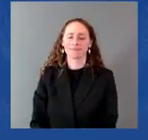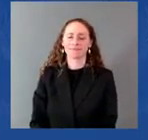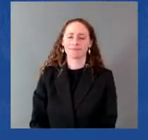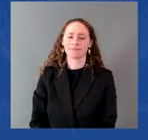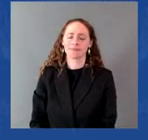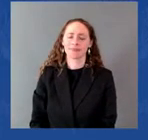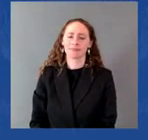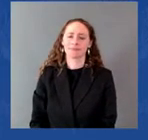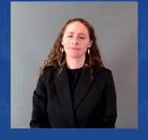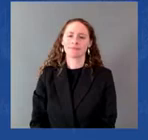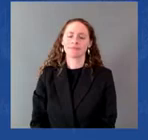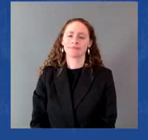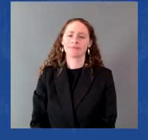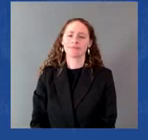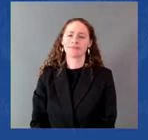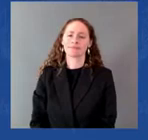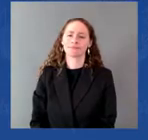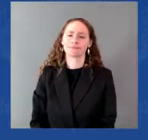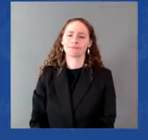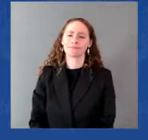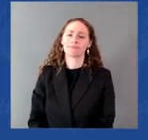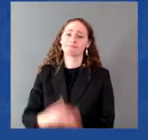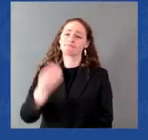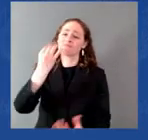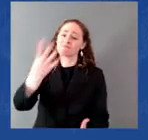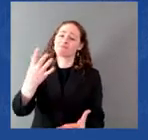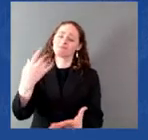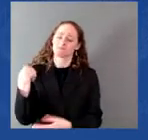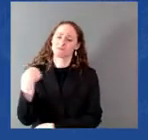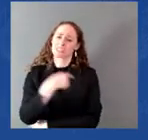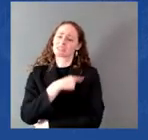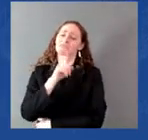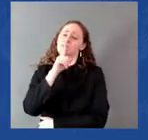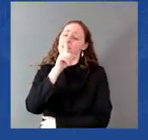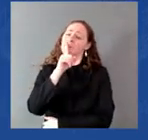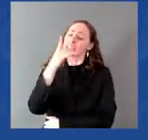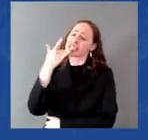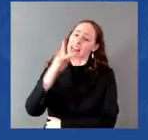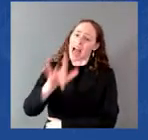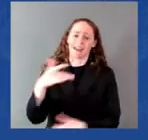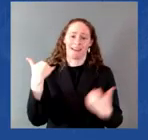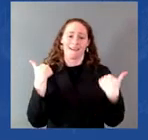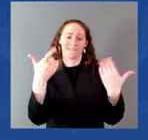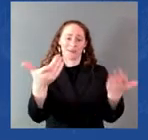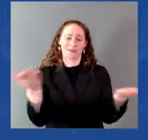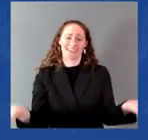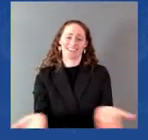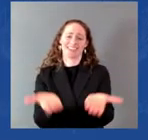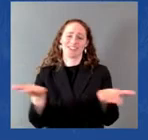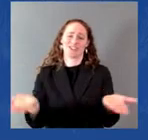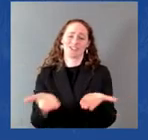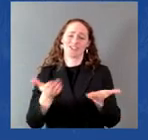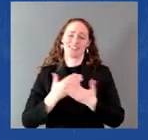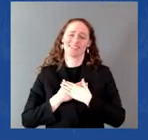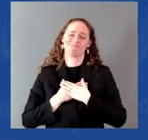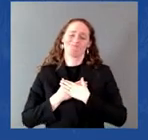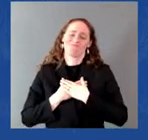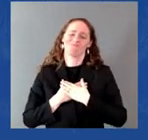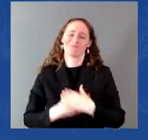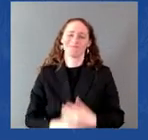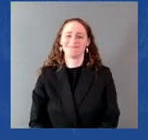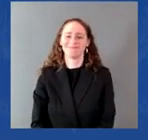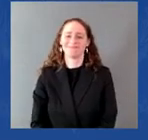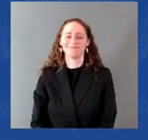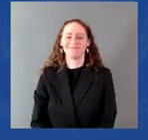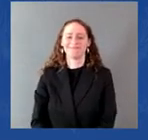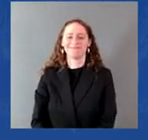have you. Just lucky to have you. And to watch one of America's greats. I really mean it. You're something